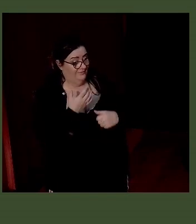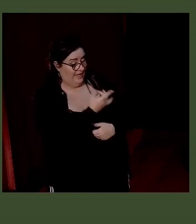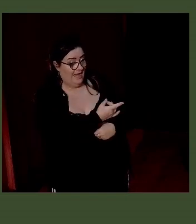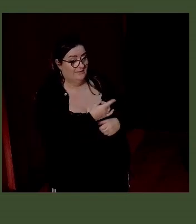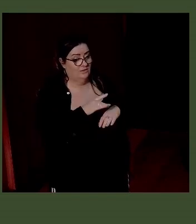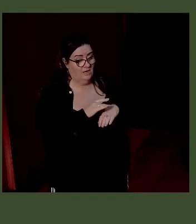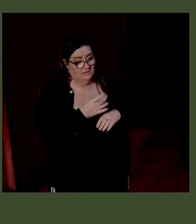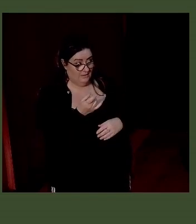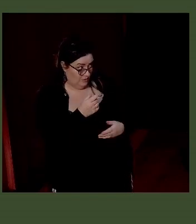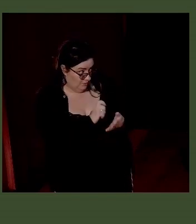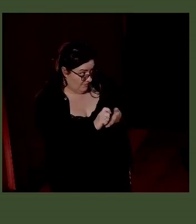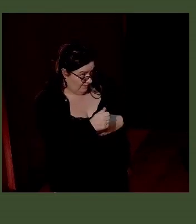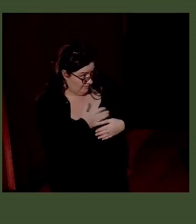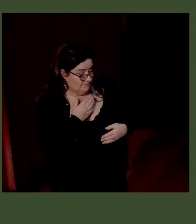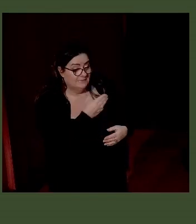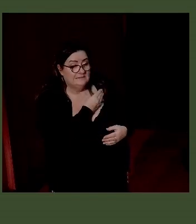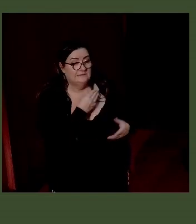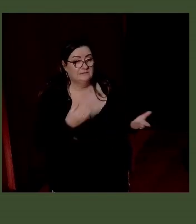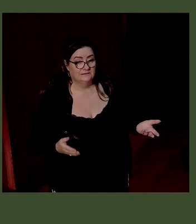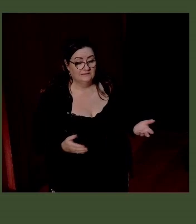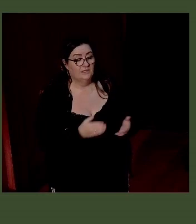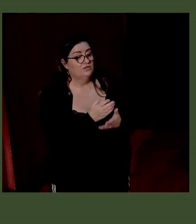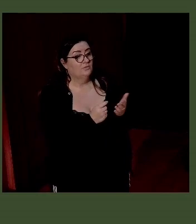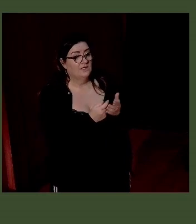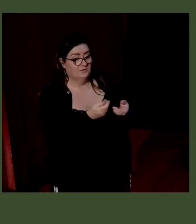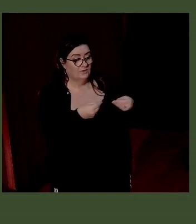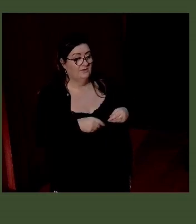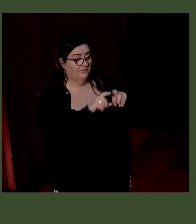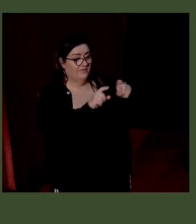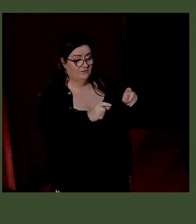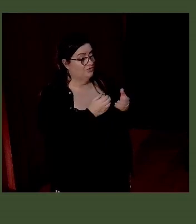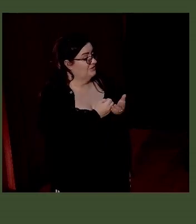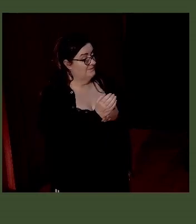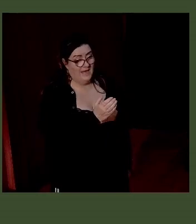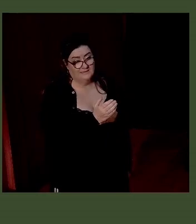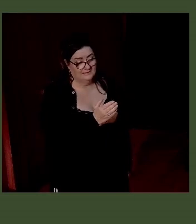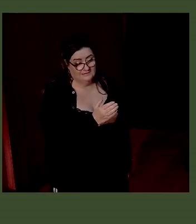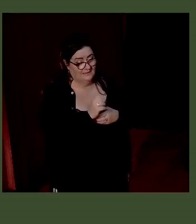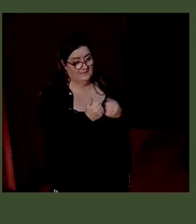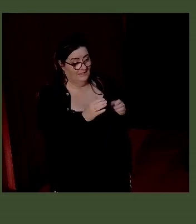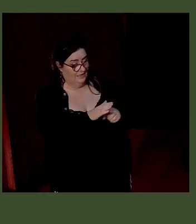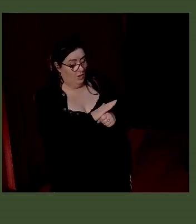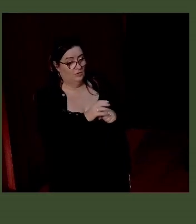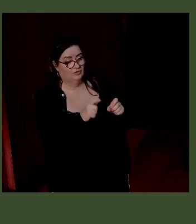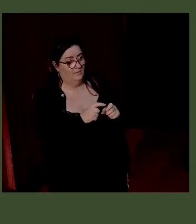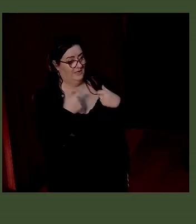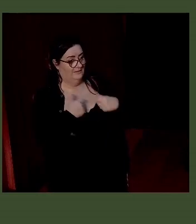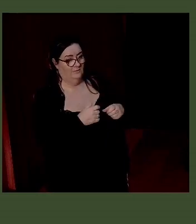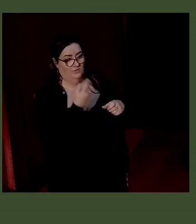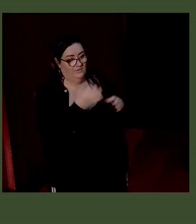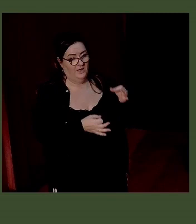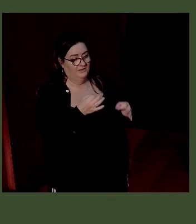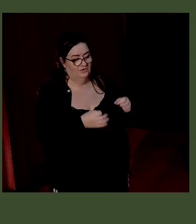behalf. Recipients had to queue weekly for their money. Sometimes they were given vouchers that could only be spent in a shop owned by a local councillor. Some of those